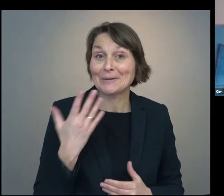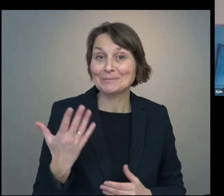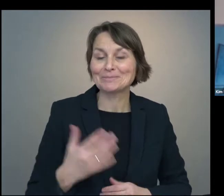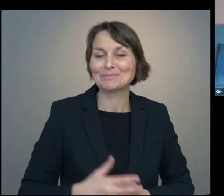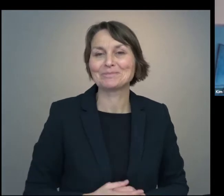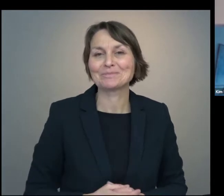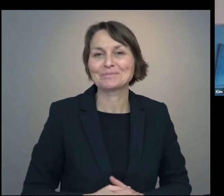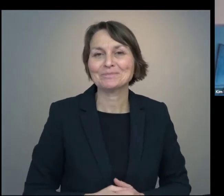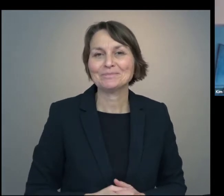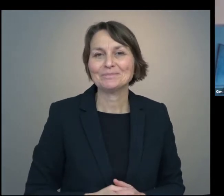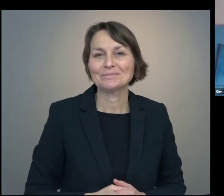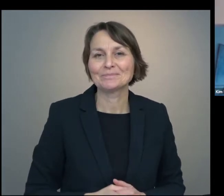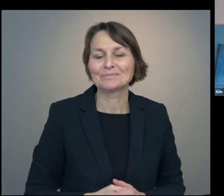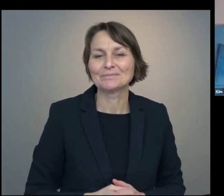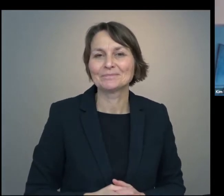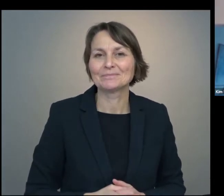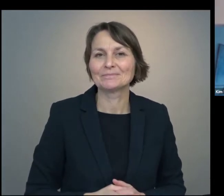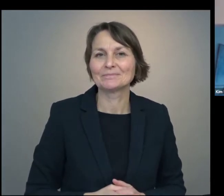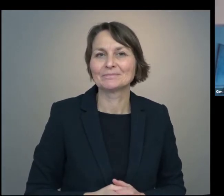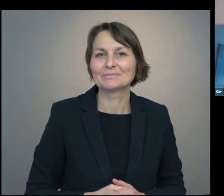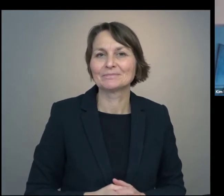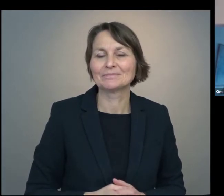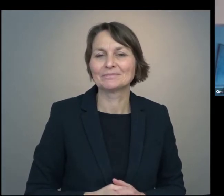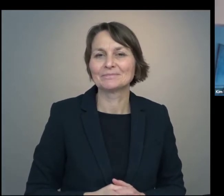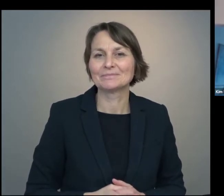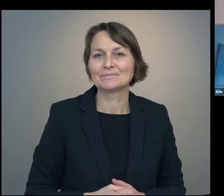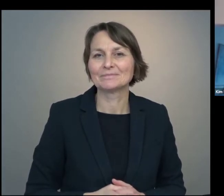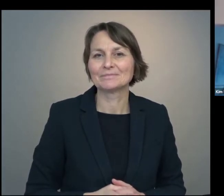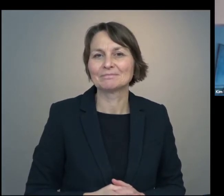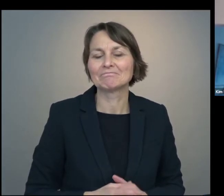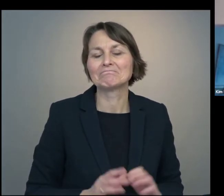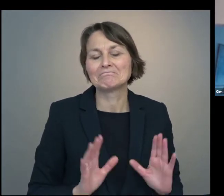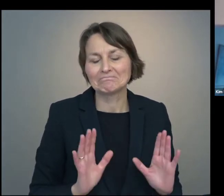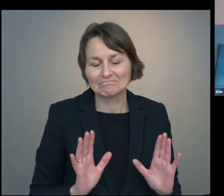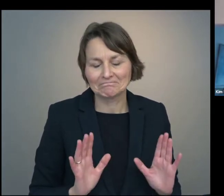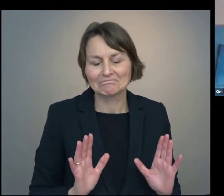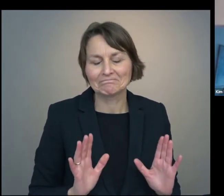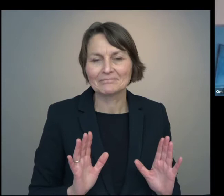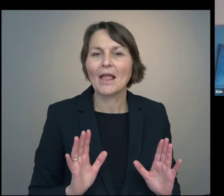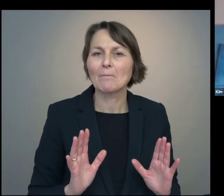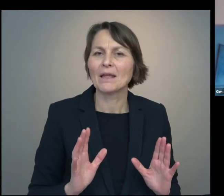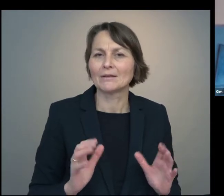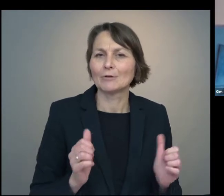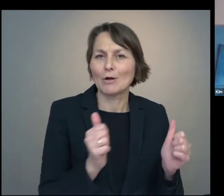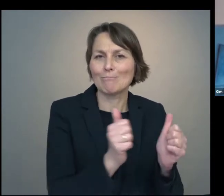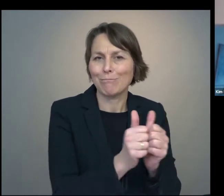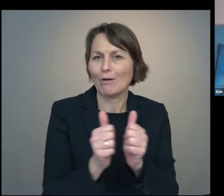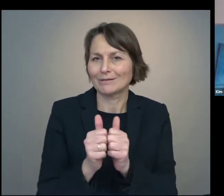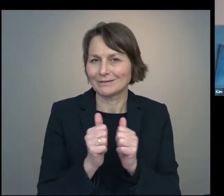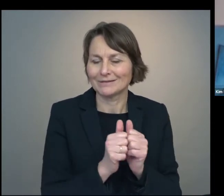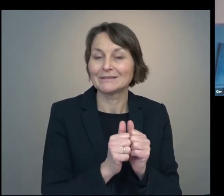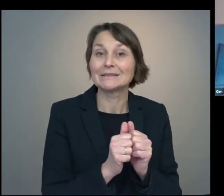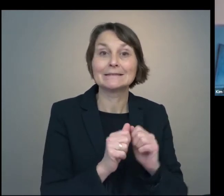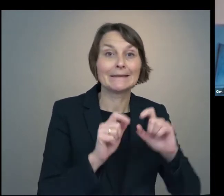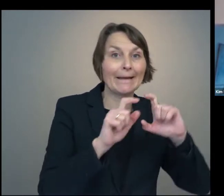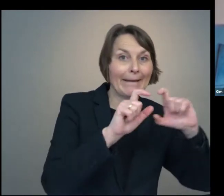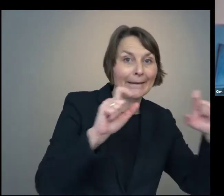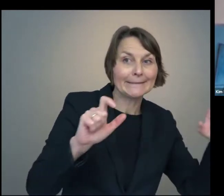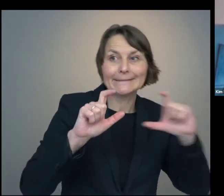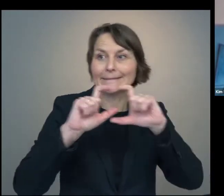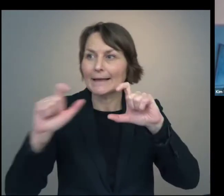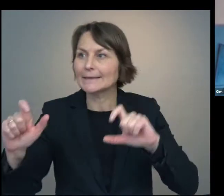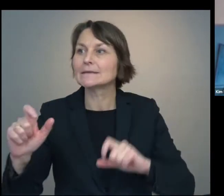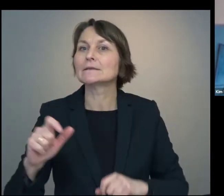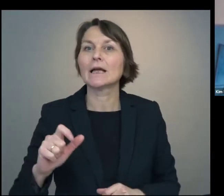see that people were actually, and here I mean partners, agencies were